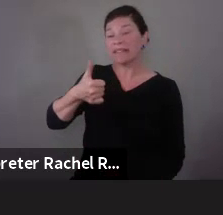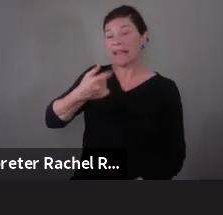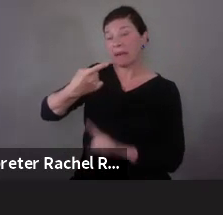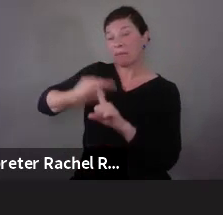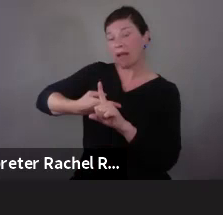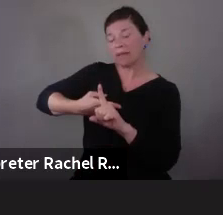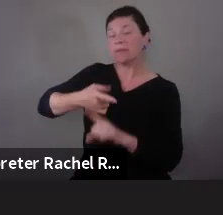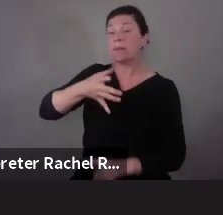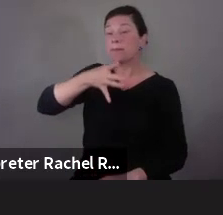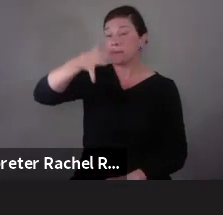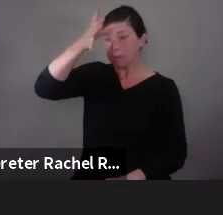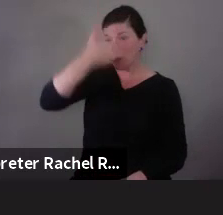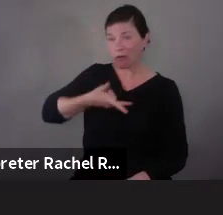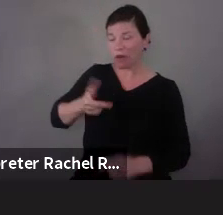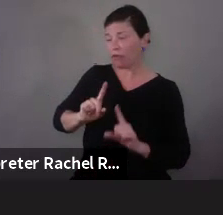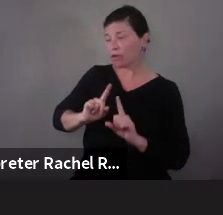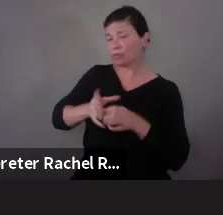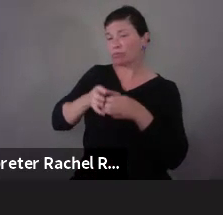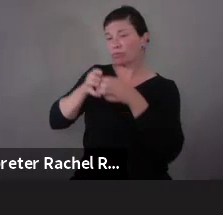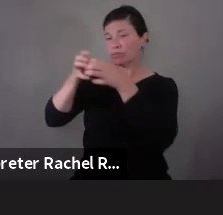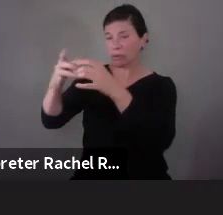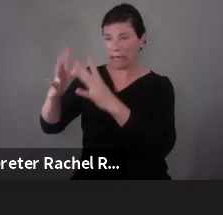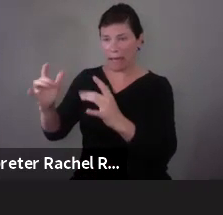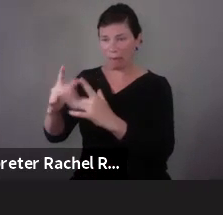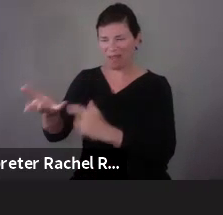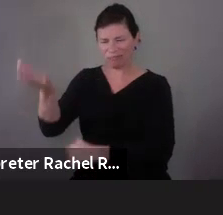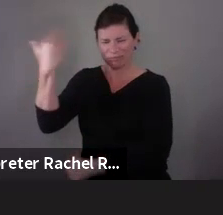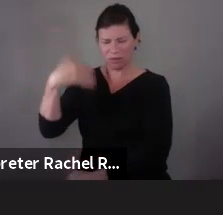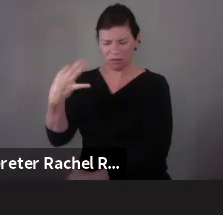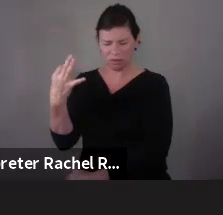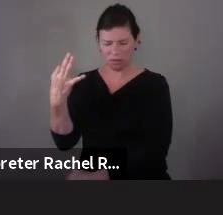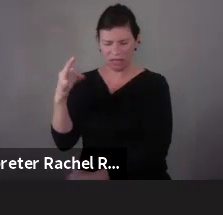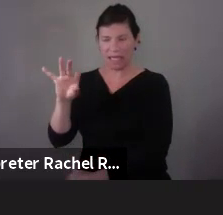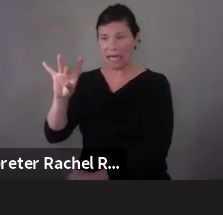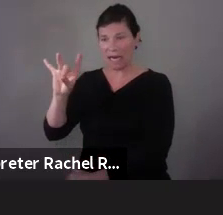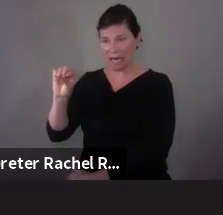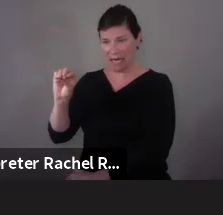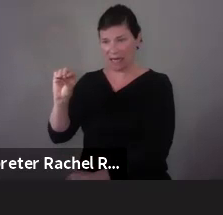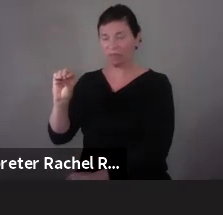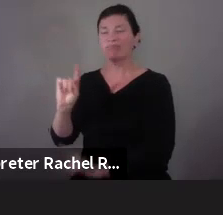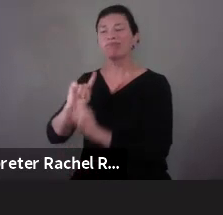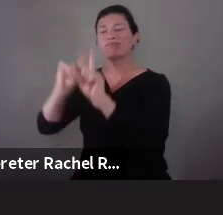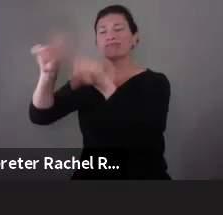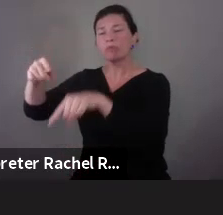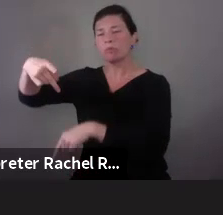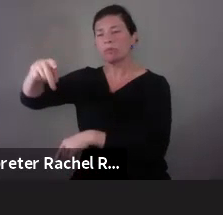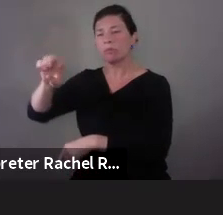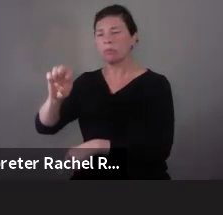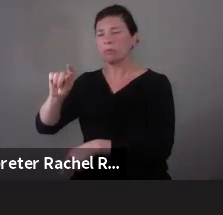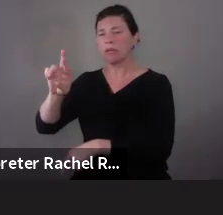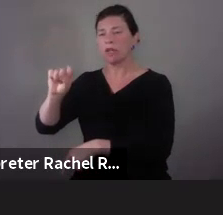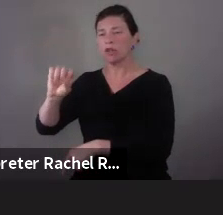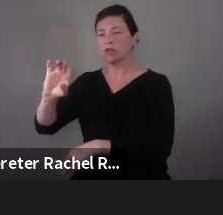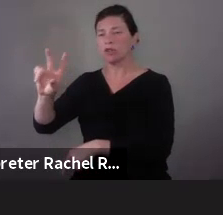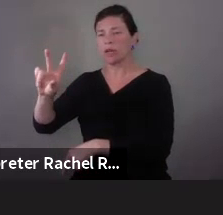went out for camping during Memorial Weekend back in 1980. They went to Peters Creek Campground. It's shut down